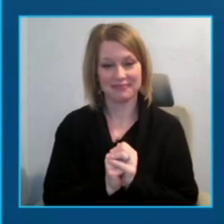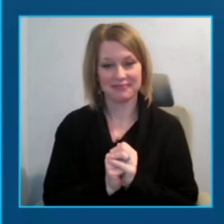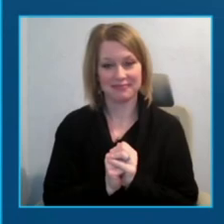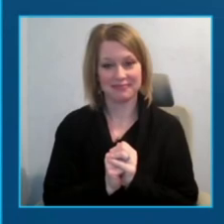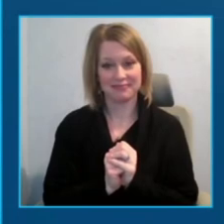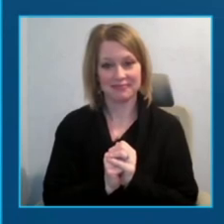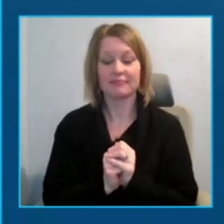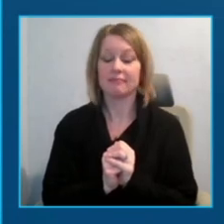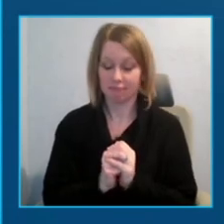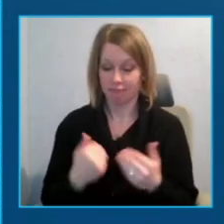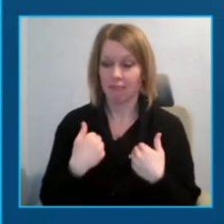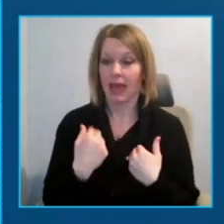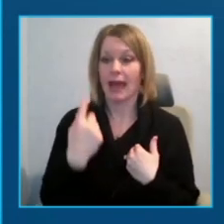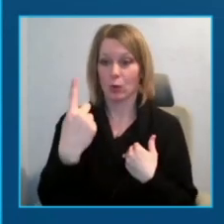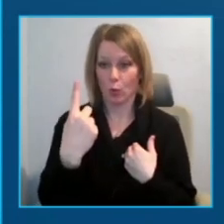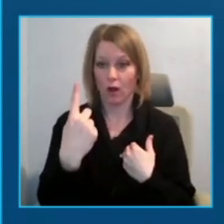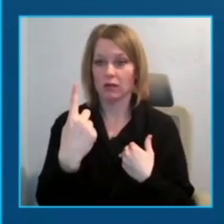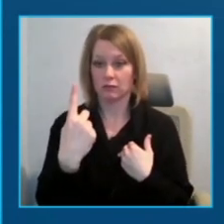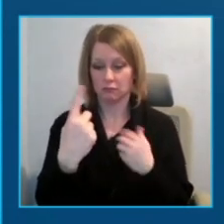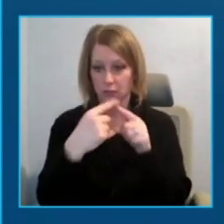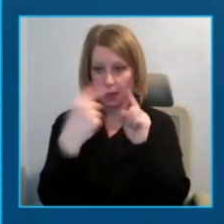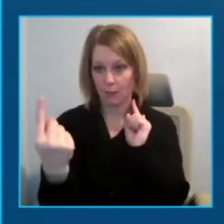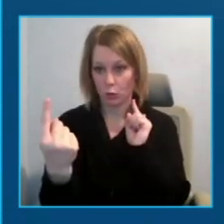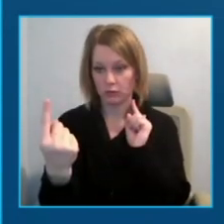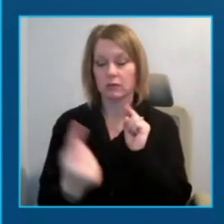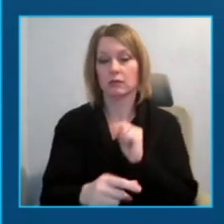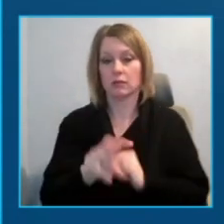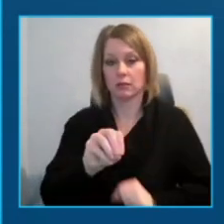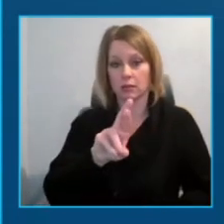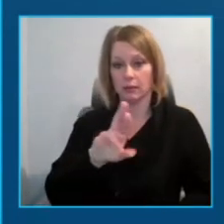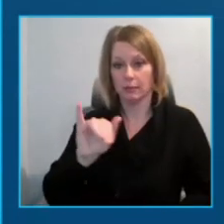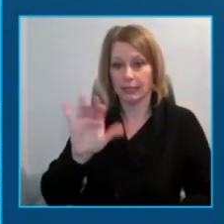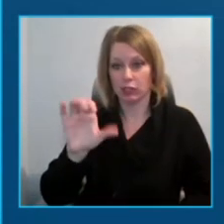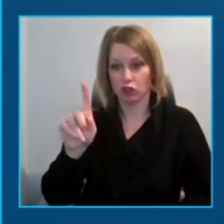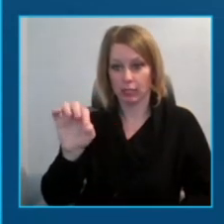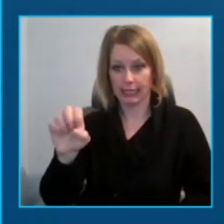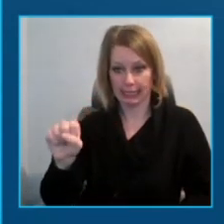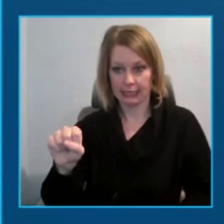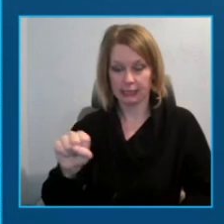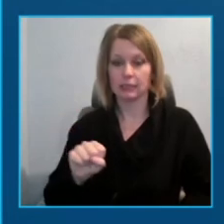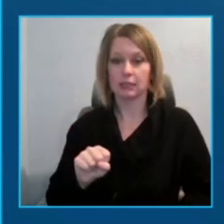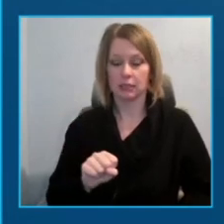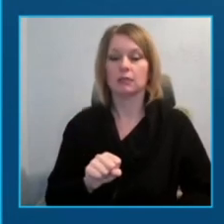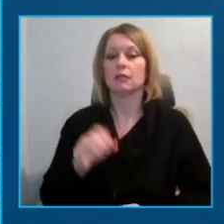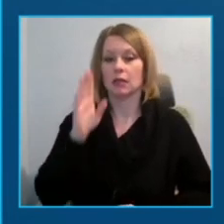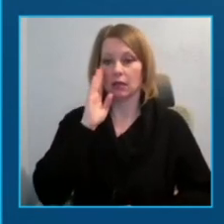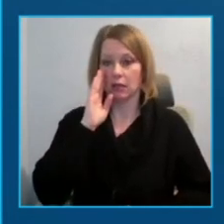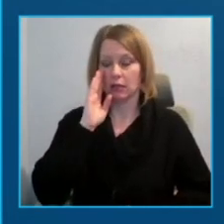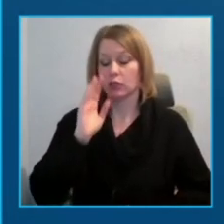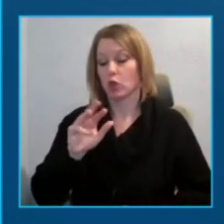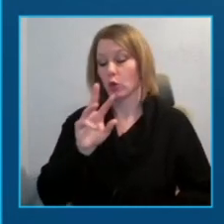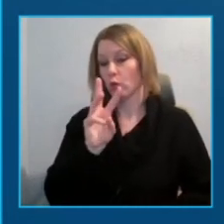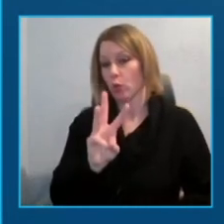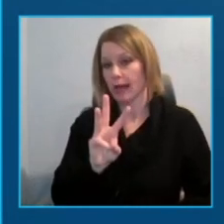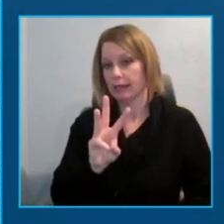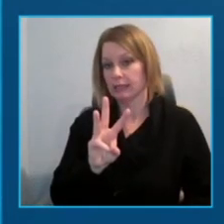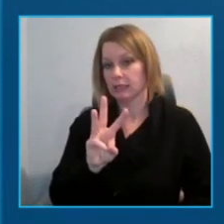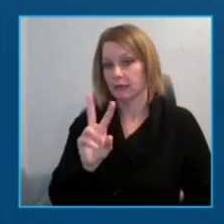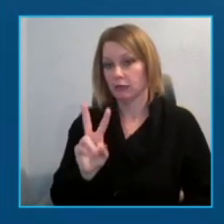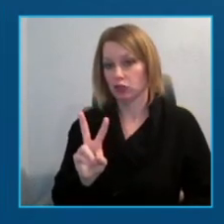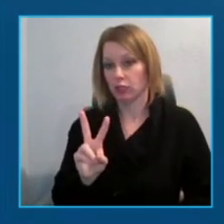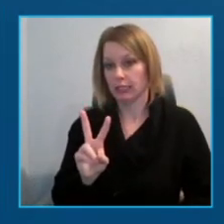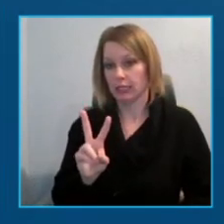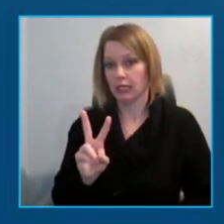opposed. Mr. Ickes, we will compile the West Virginia's